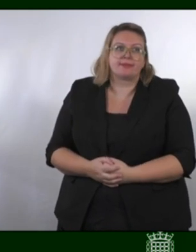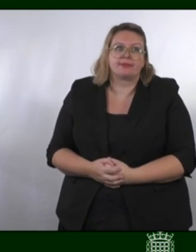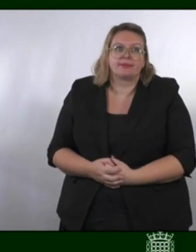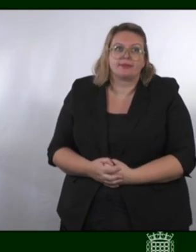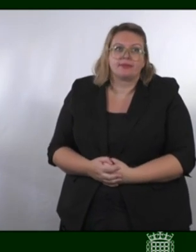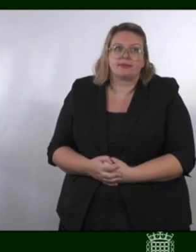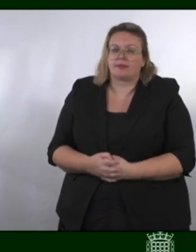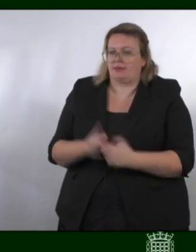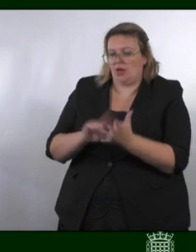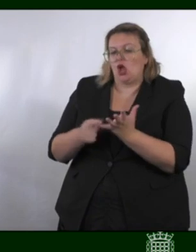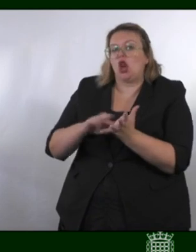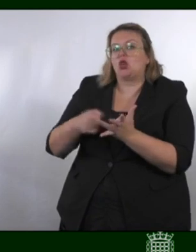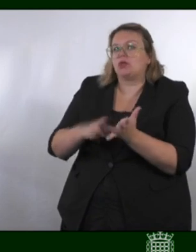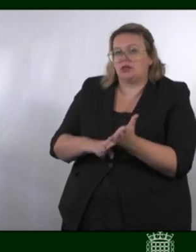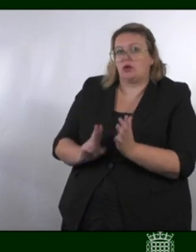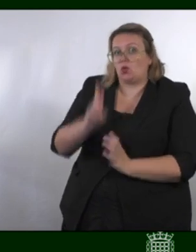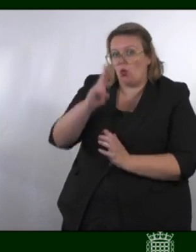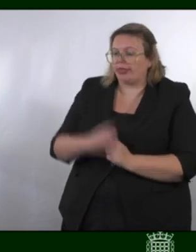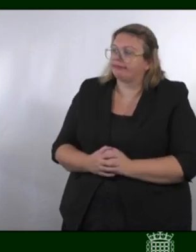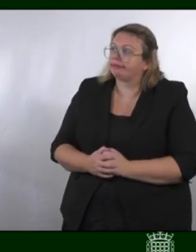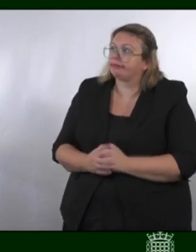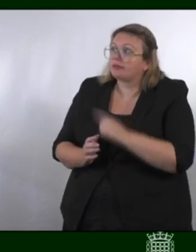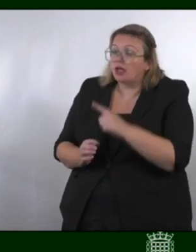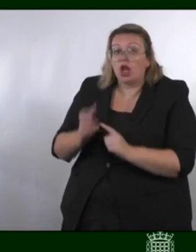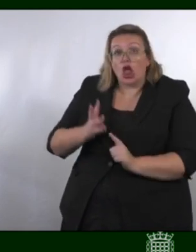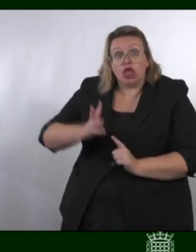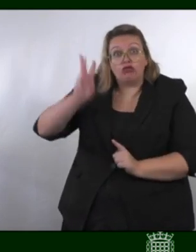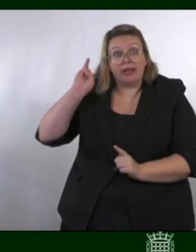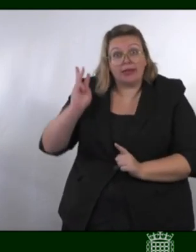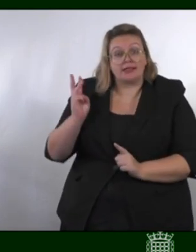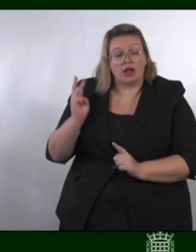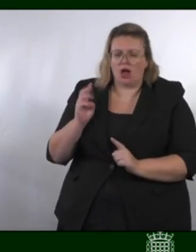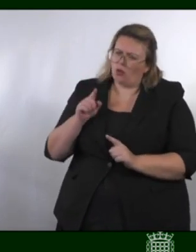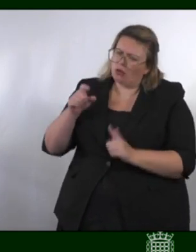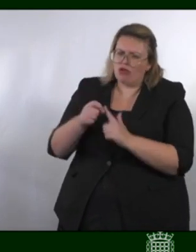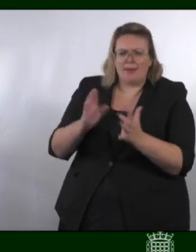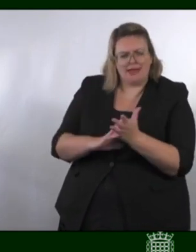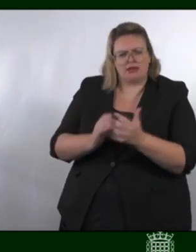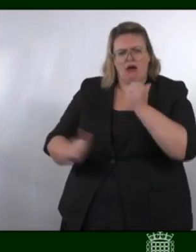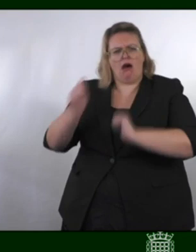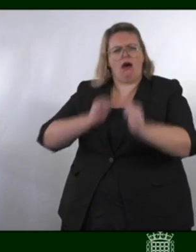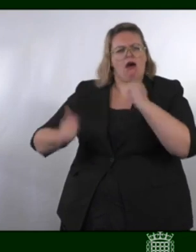weeks ago, the Prime Minister stood at that dispatch box praising Luton as the only place to have come